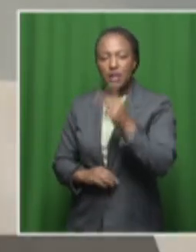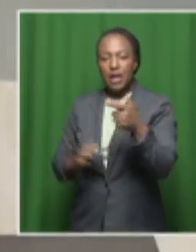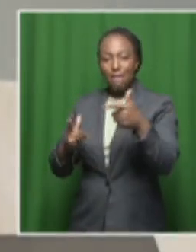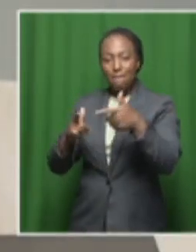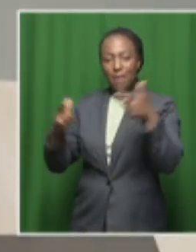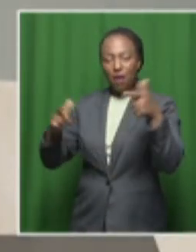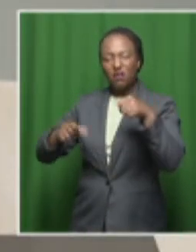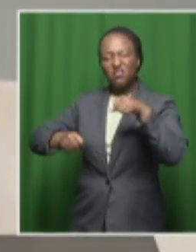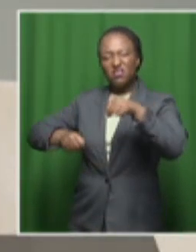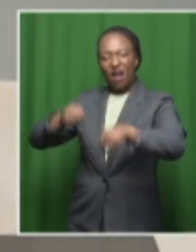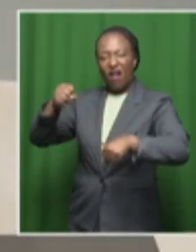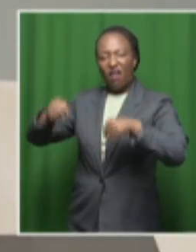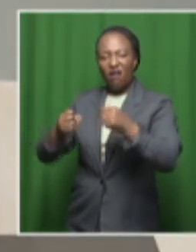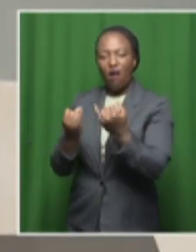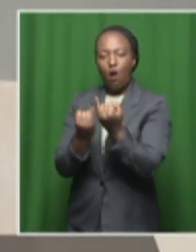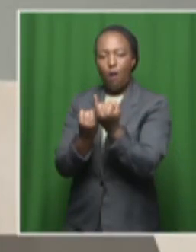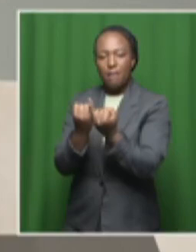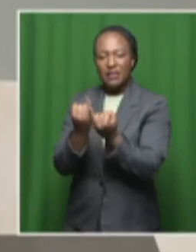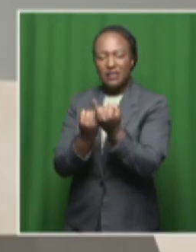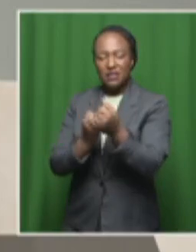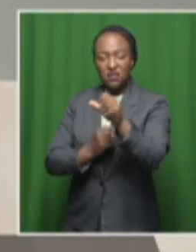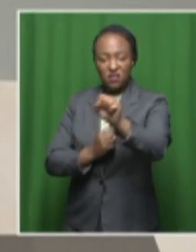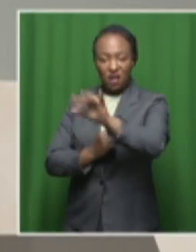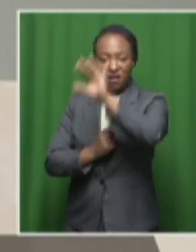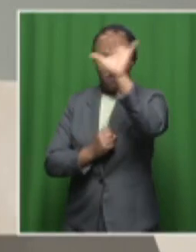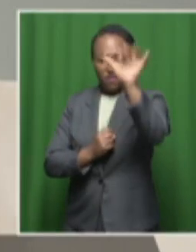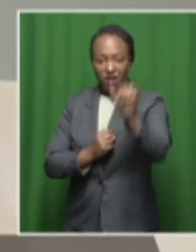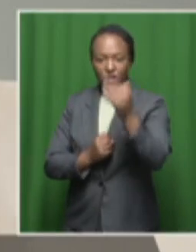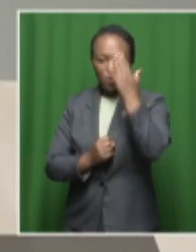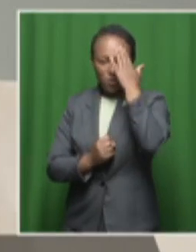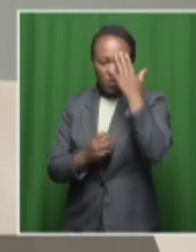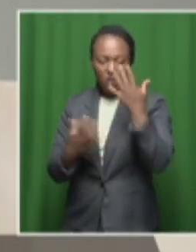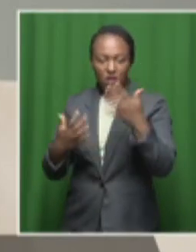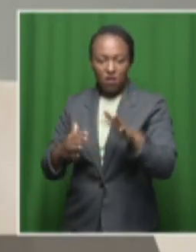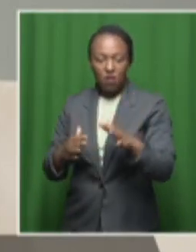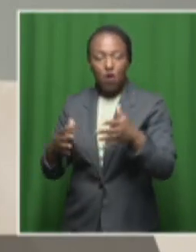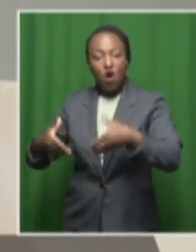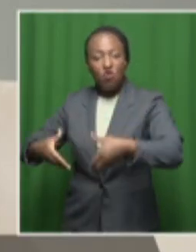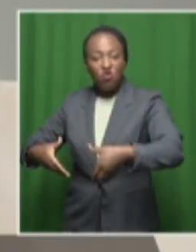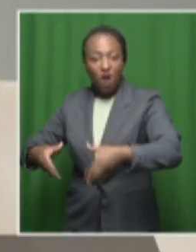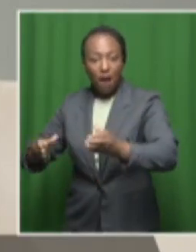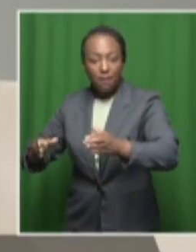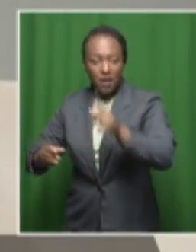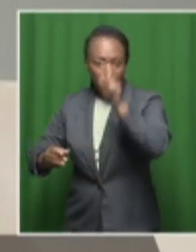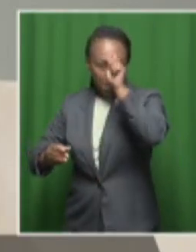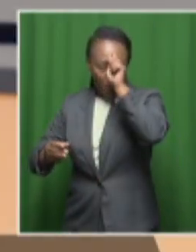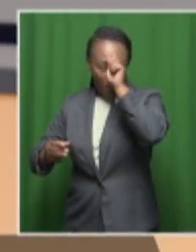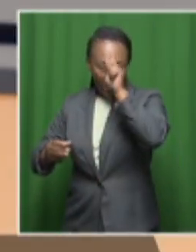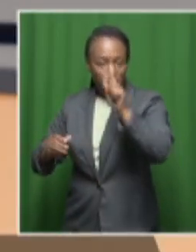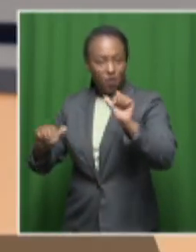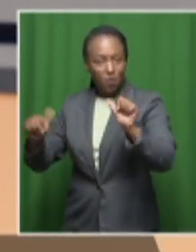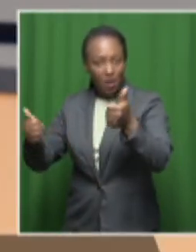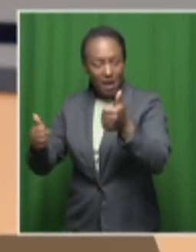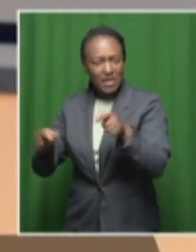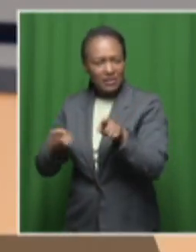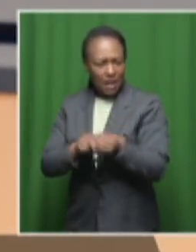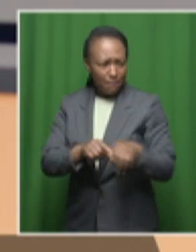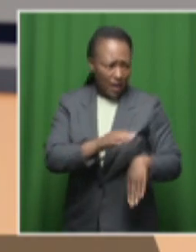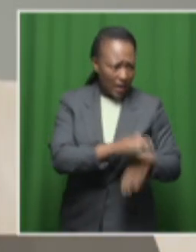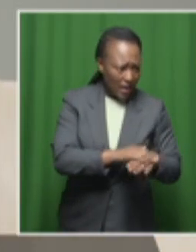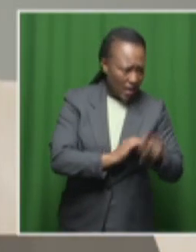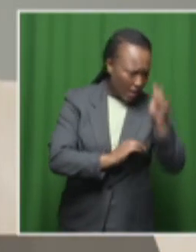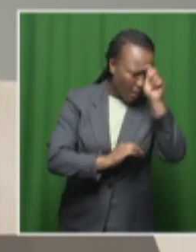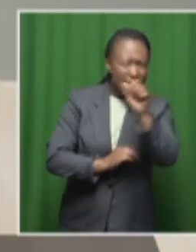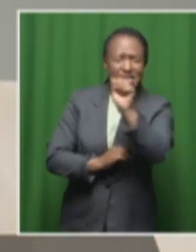in the world. I mean, South Africa, we've got that zing. Our rugby boys are doing quite well. Our cricket boys also. Cricket boys are doing quite well. I